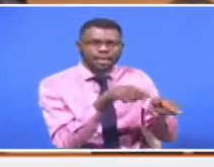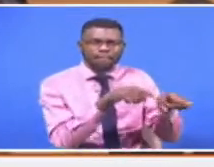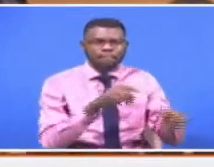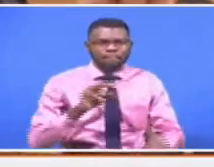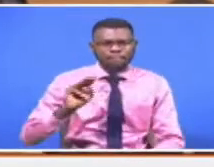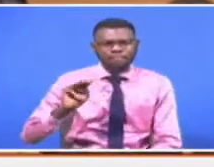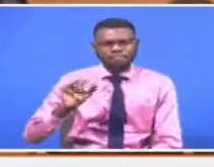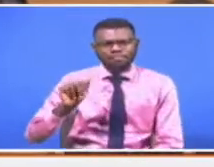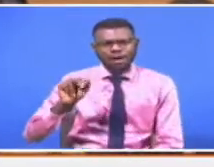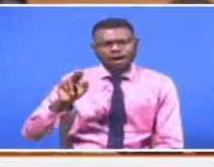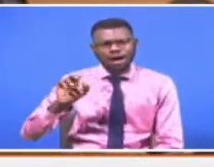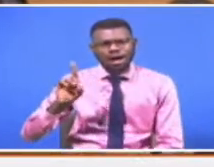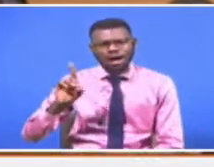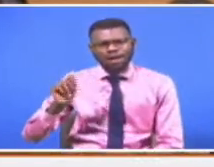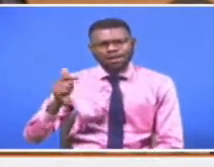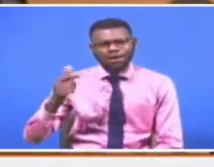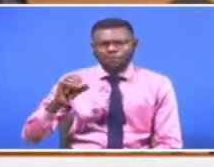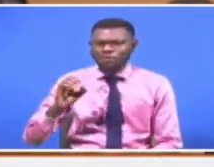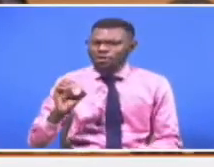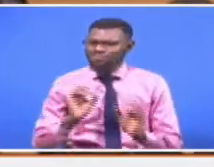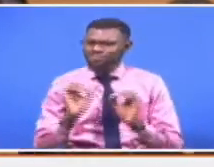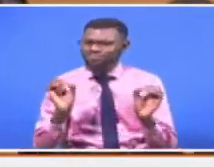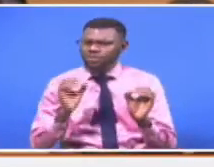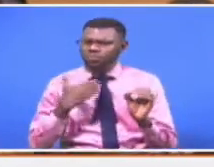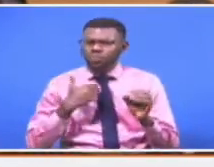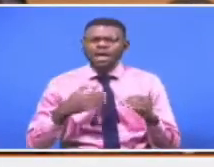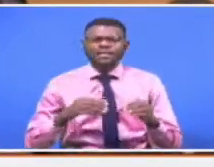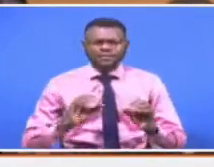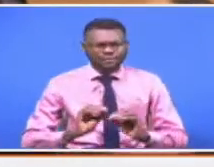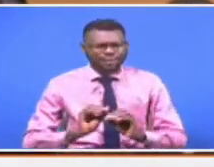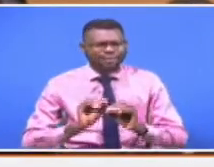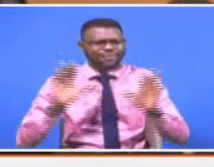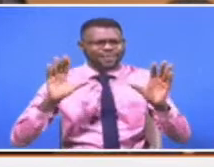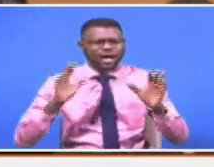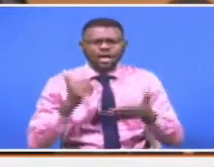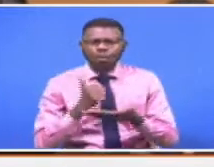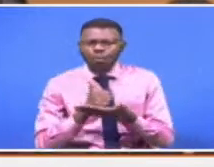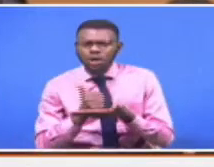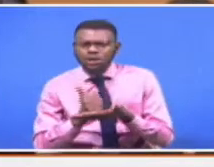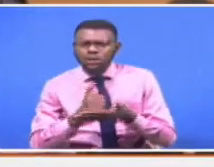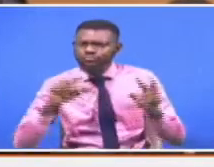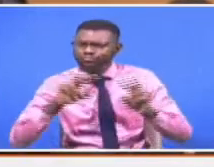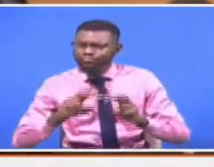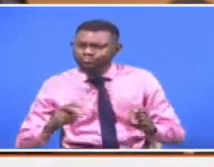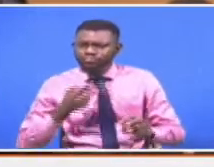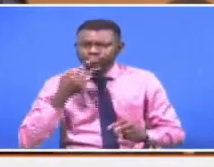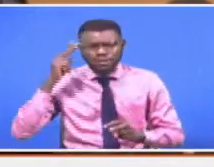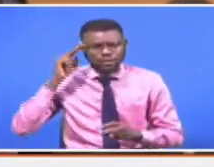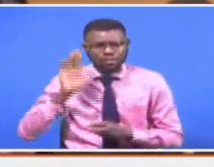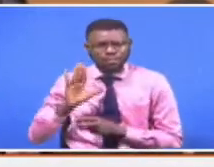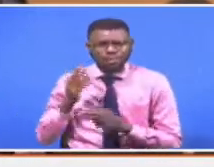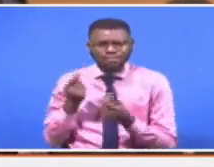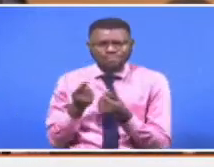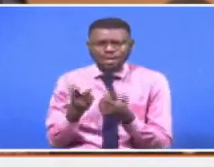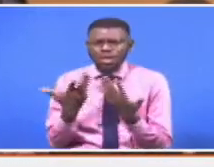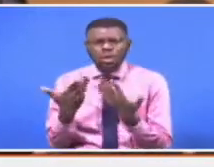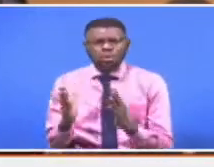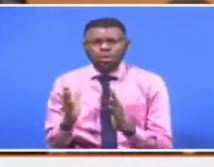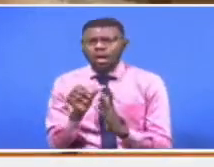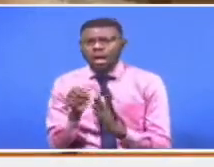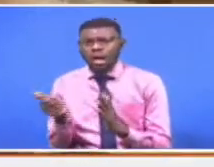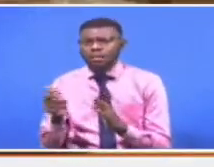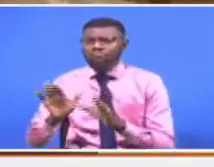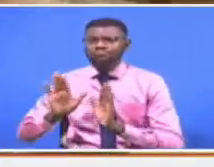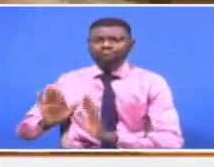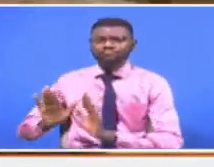We want a clear audit ya kuonyesha pesa ya wazazi ilipotea. Kwa sababu already wale wengine backlog imebaki nyumbani.